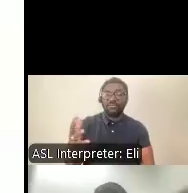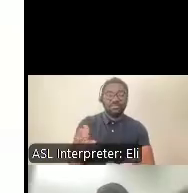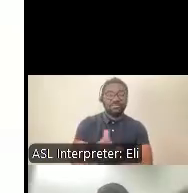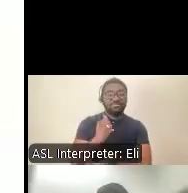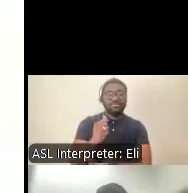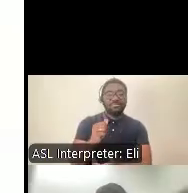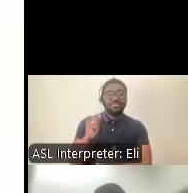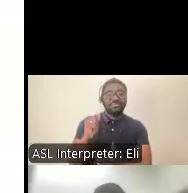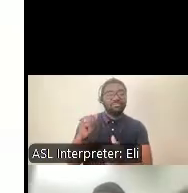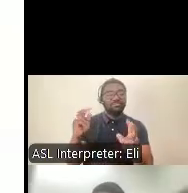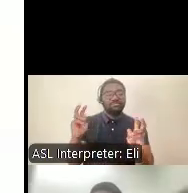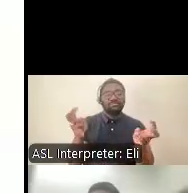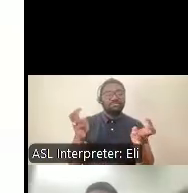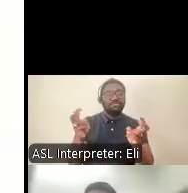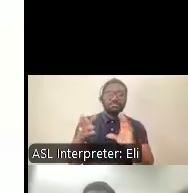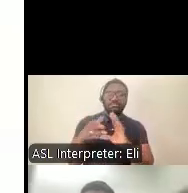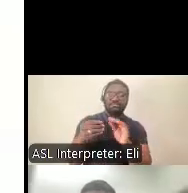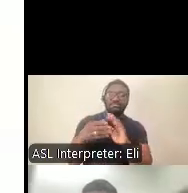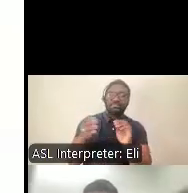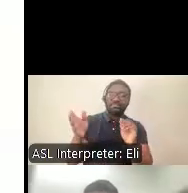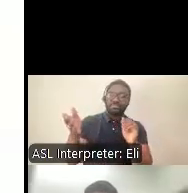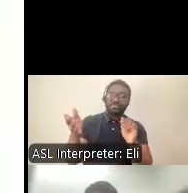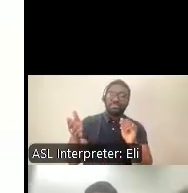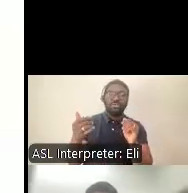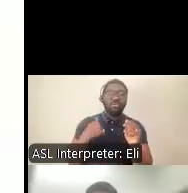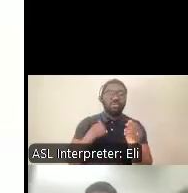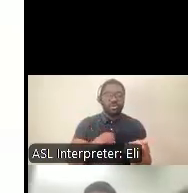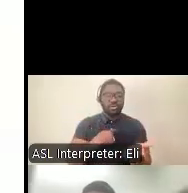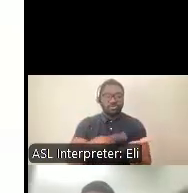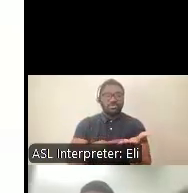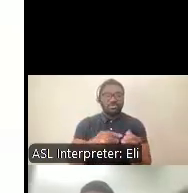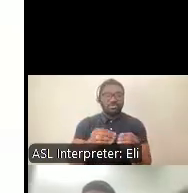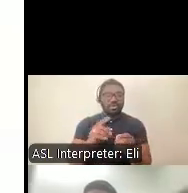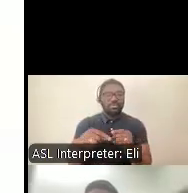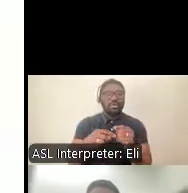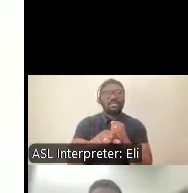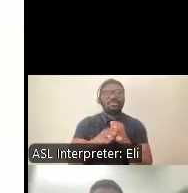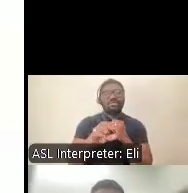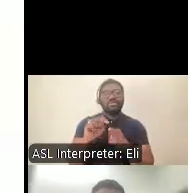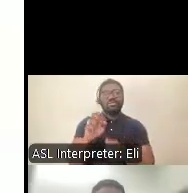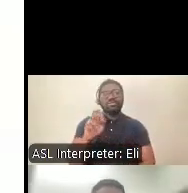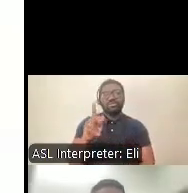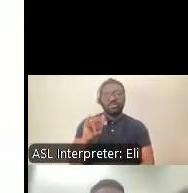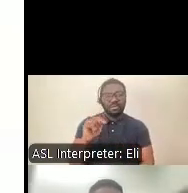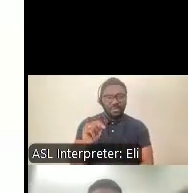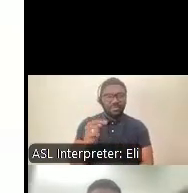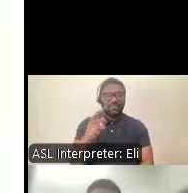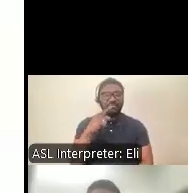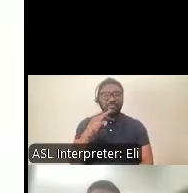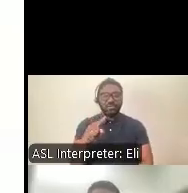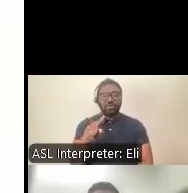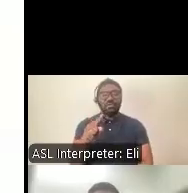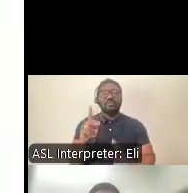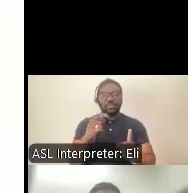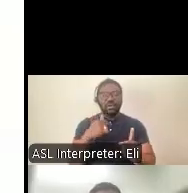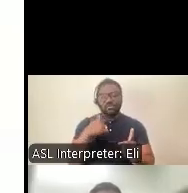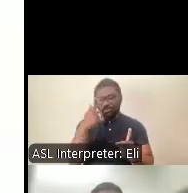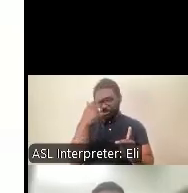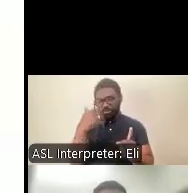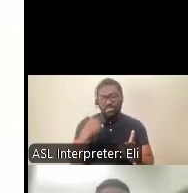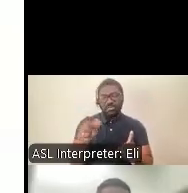this topic today, and they'll talk a bit more about expanding your toolkit, strategies to support people with mental health conditions, and workforce programs. Thank you.